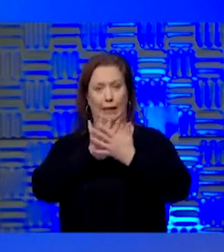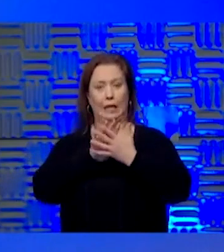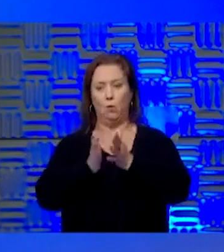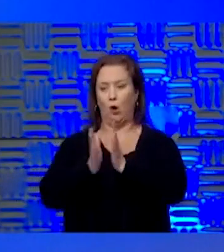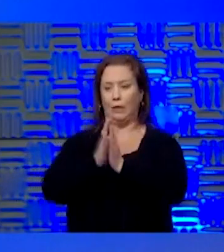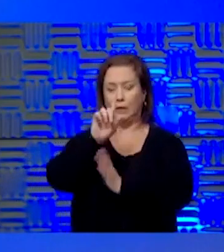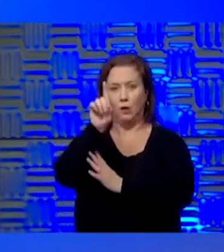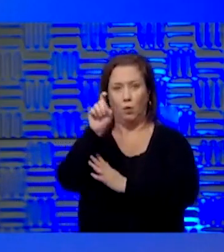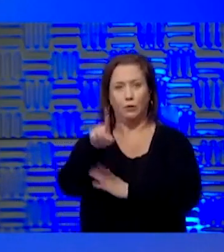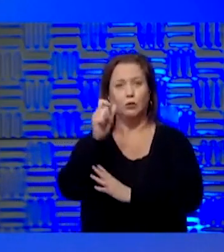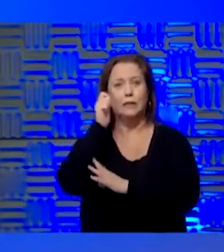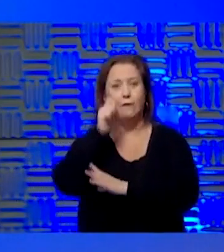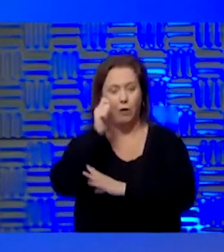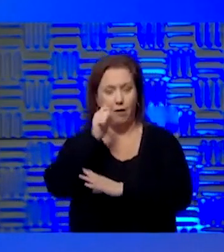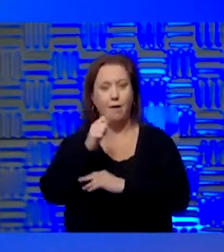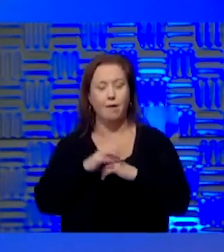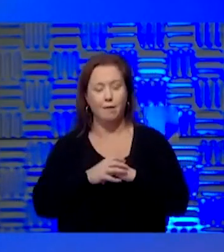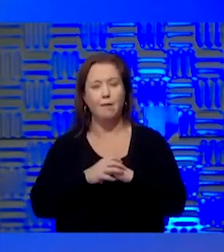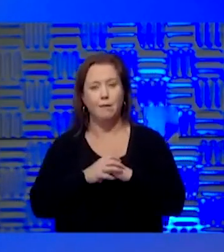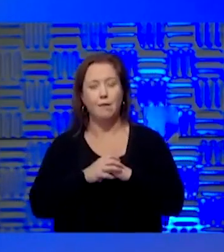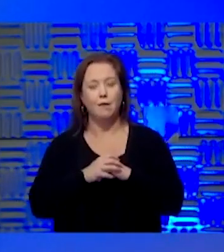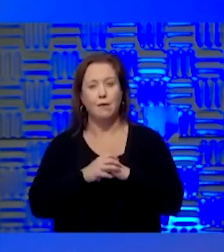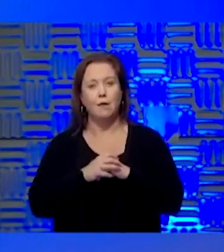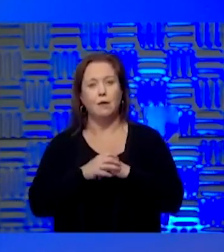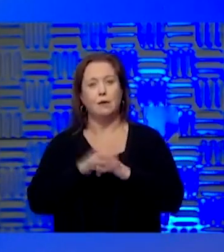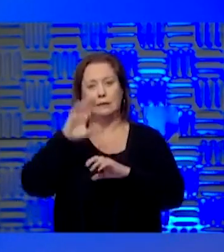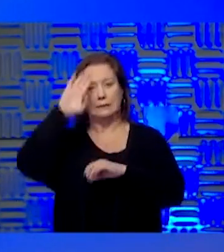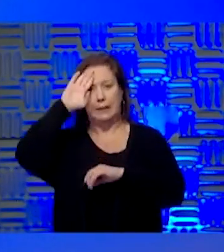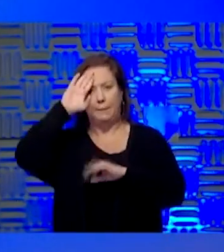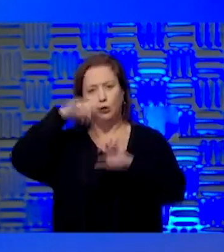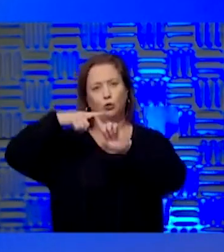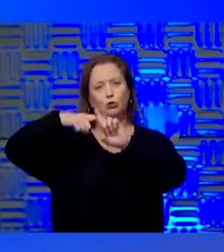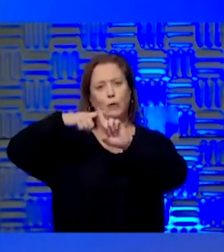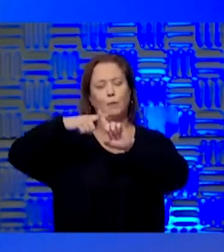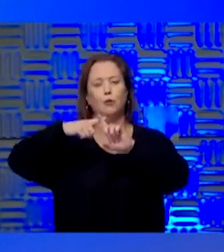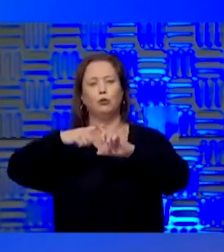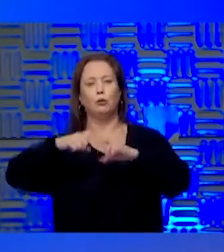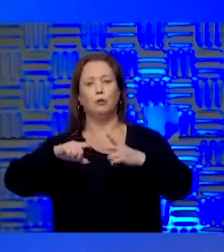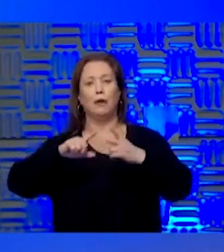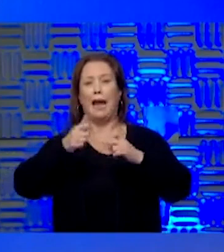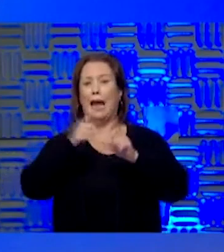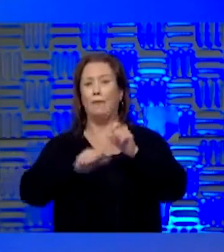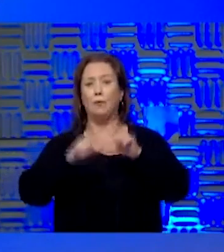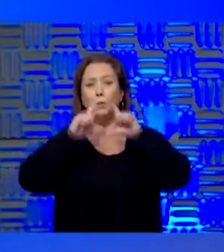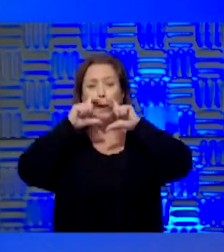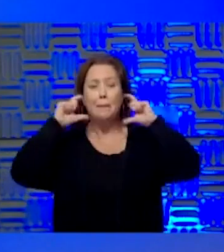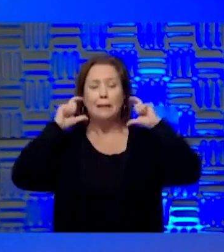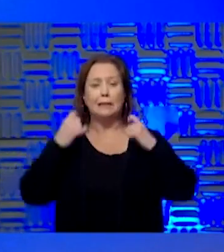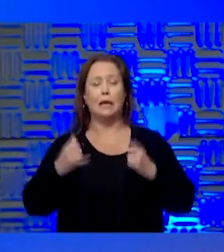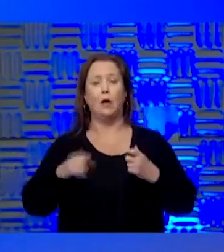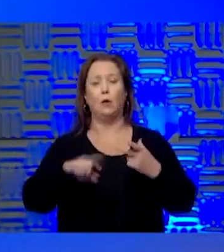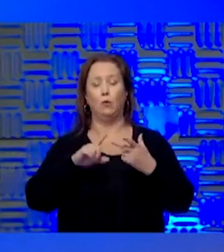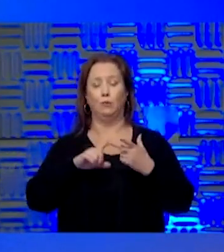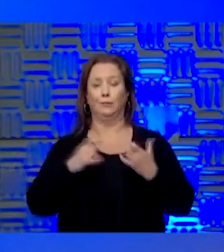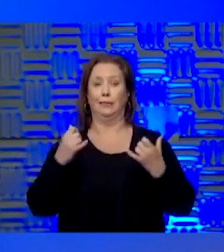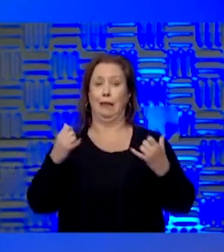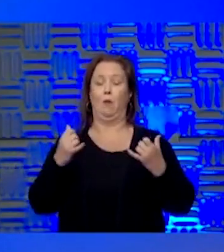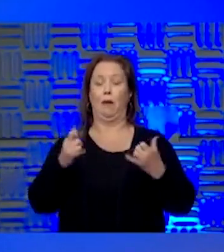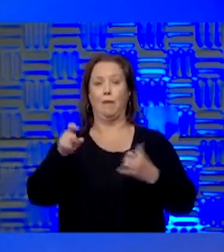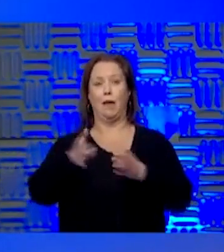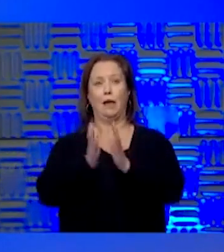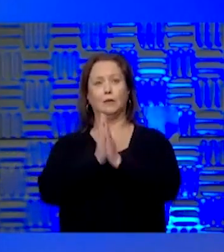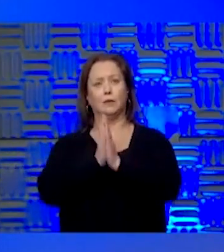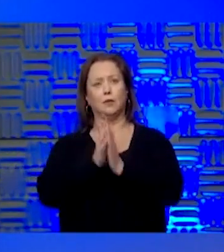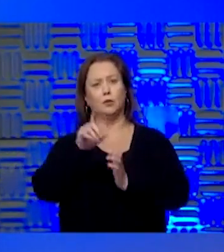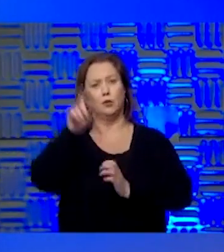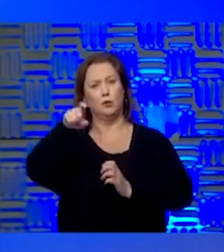them questions every day. We're temperature checks. Everybody's wearing masks. You know, the question begs to be asked, well,